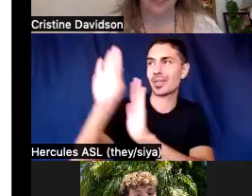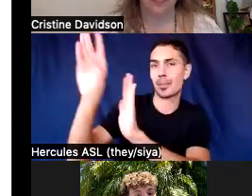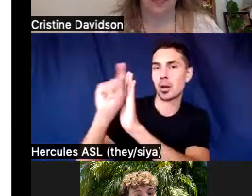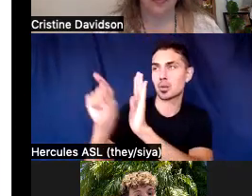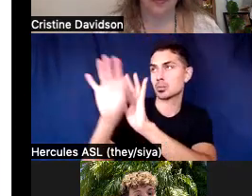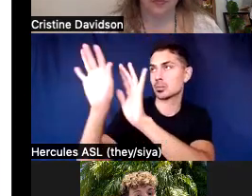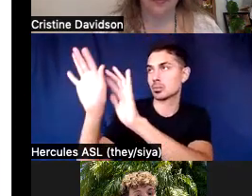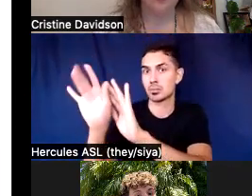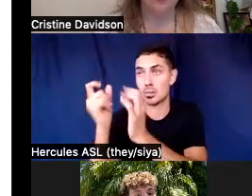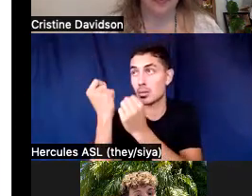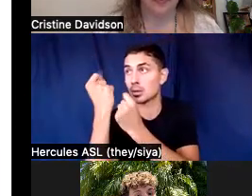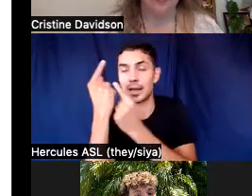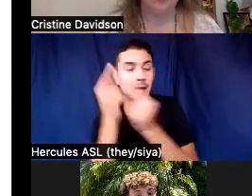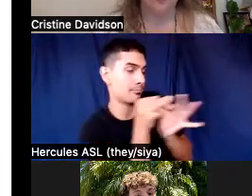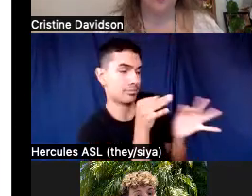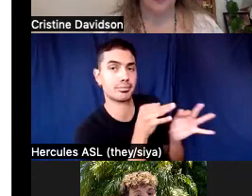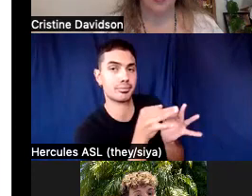a system.